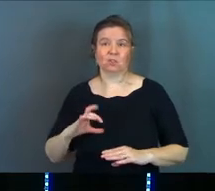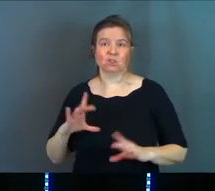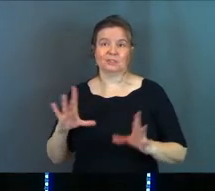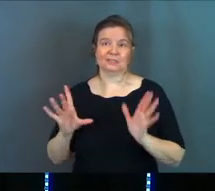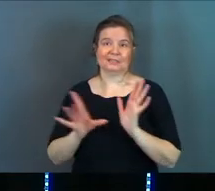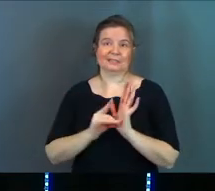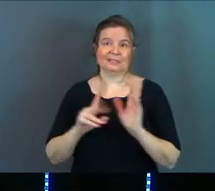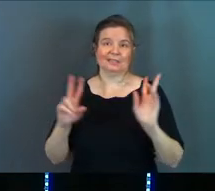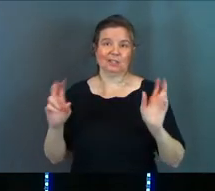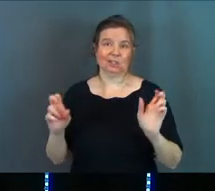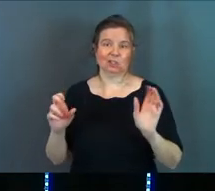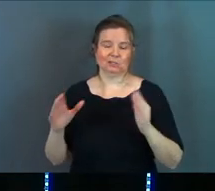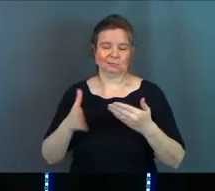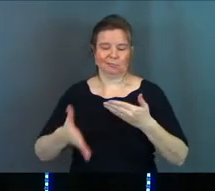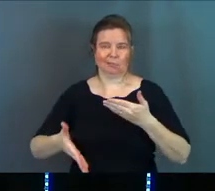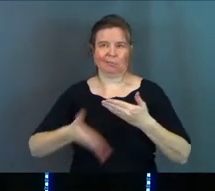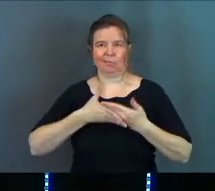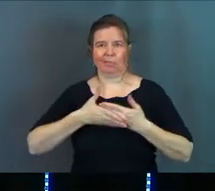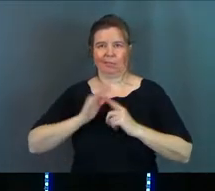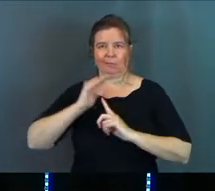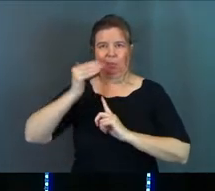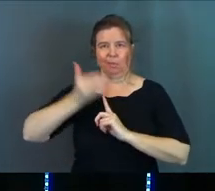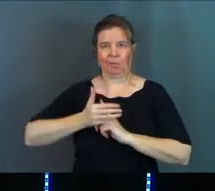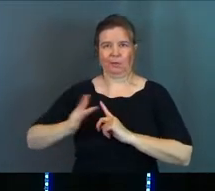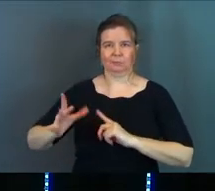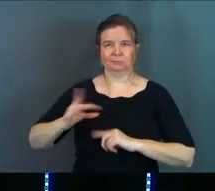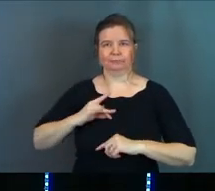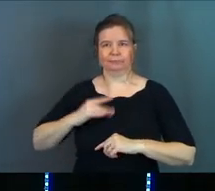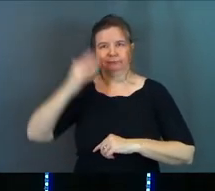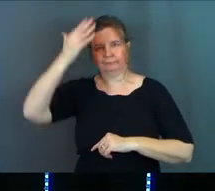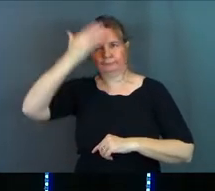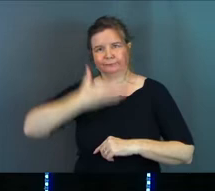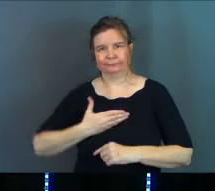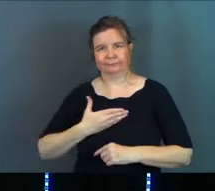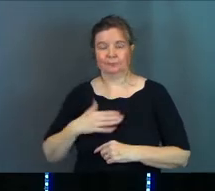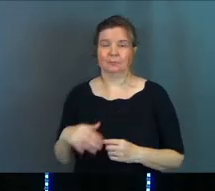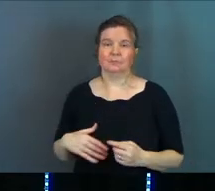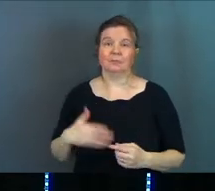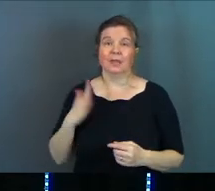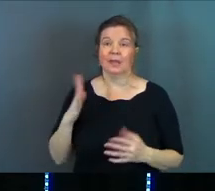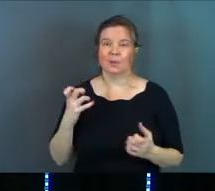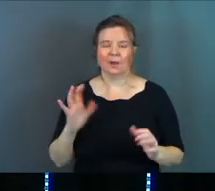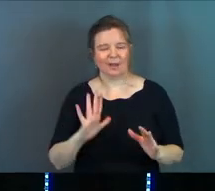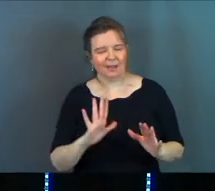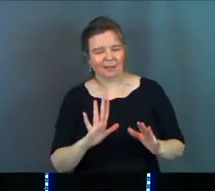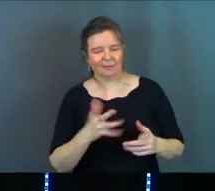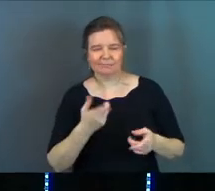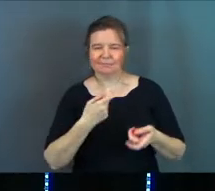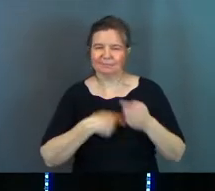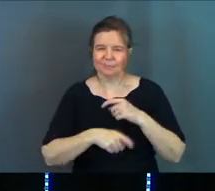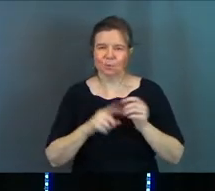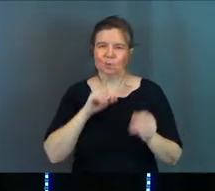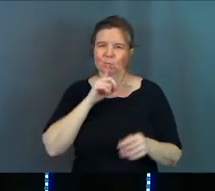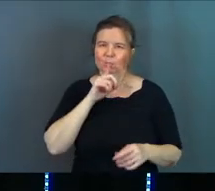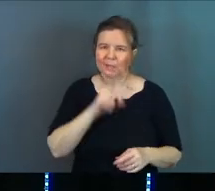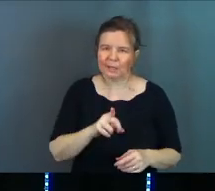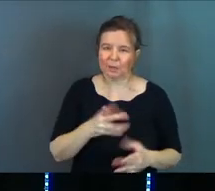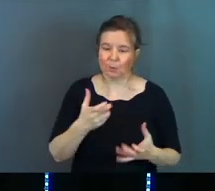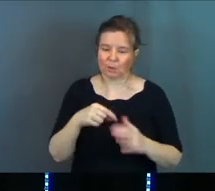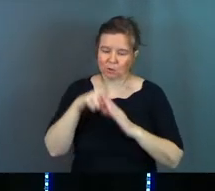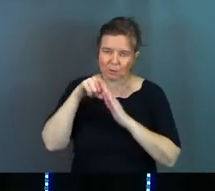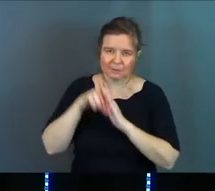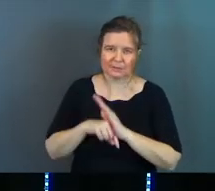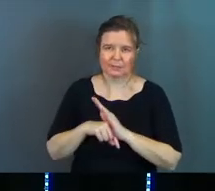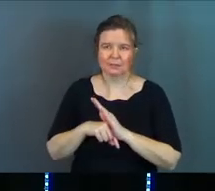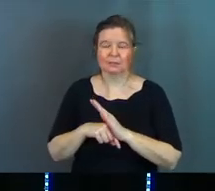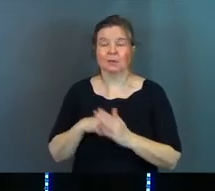sticker placed on the outside of our lives. And God wants us to be the real thing. And he wants us to go